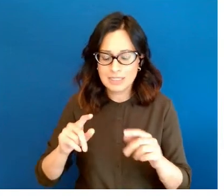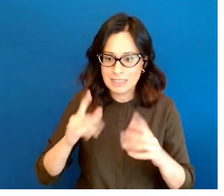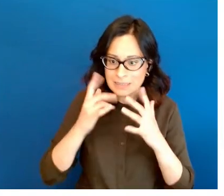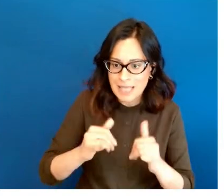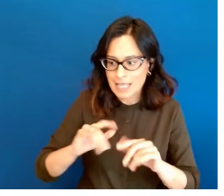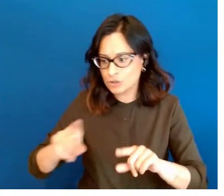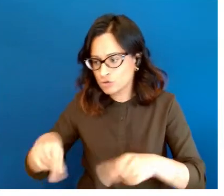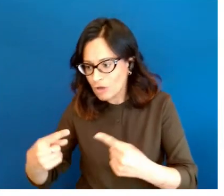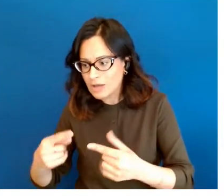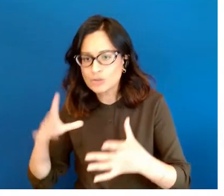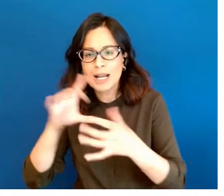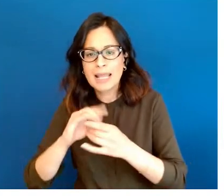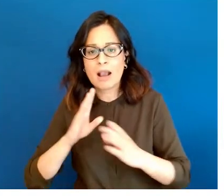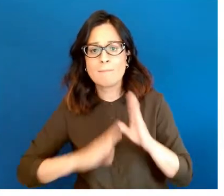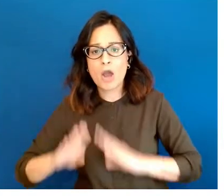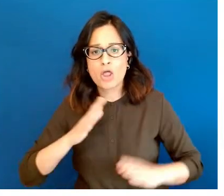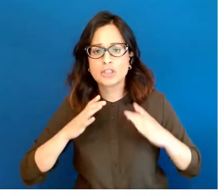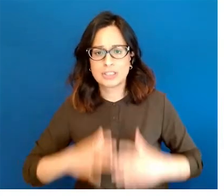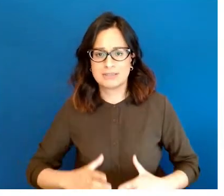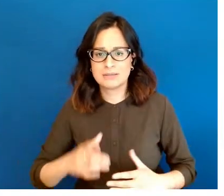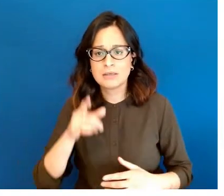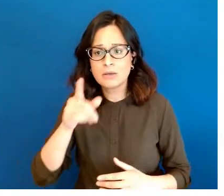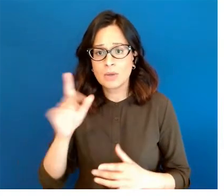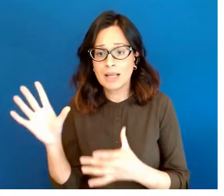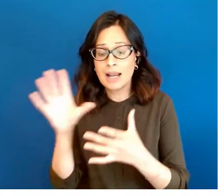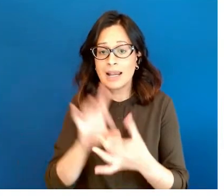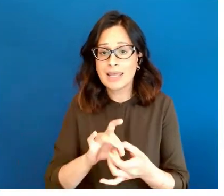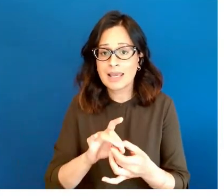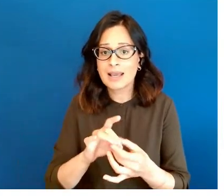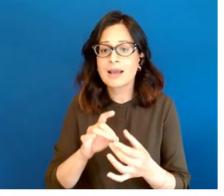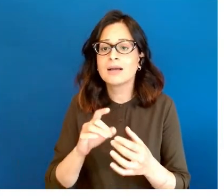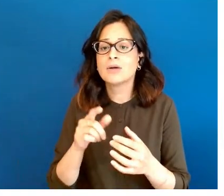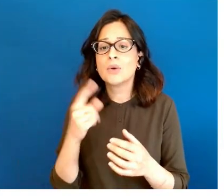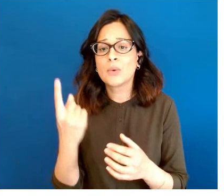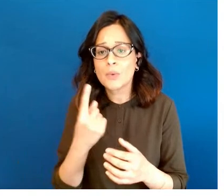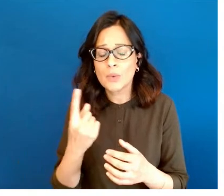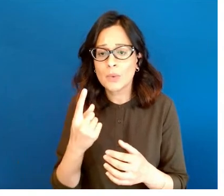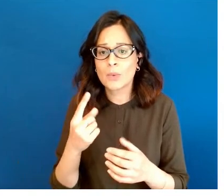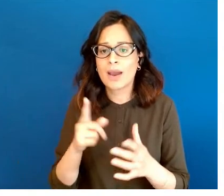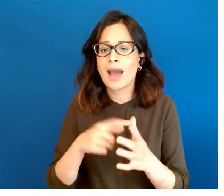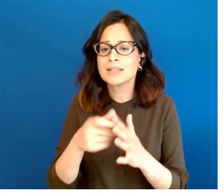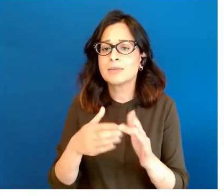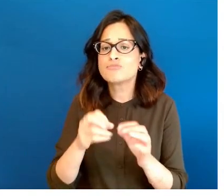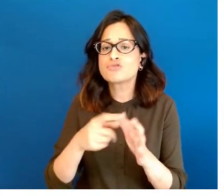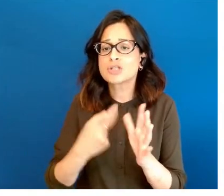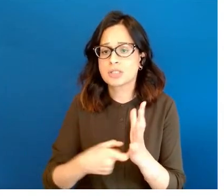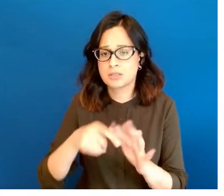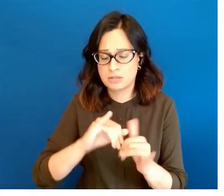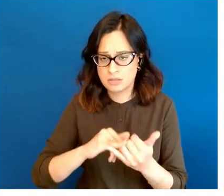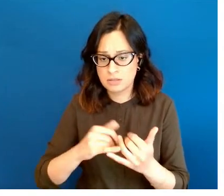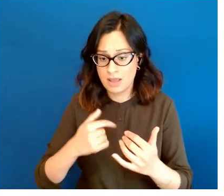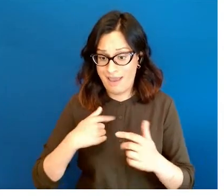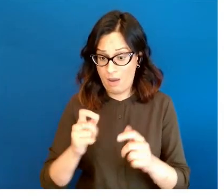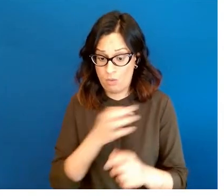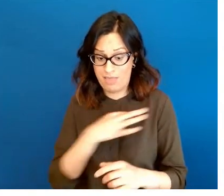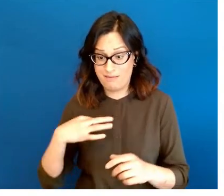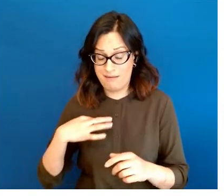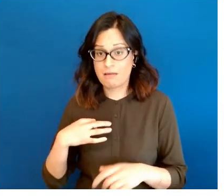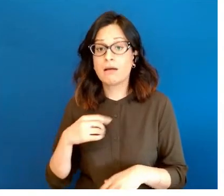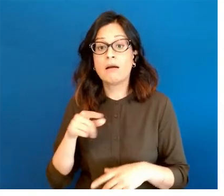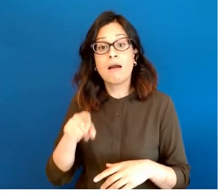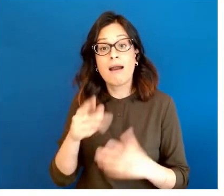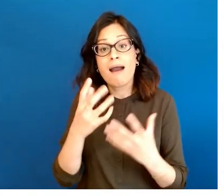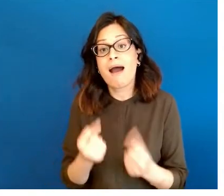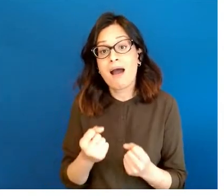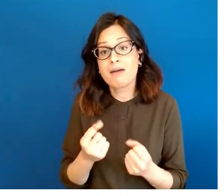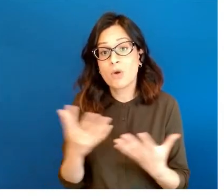biologics. We link to Addenbrooke's, and our clinic is one of only 2 adult allergy clinics across